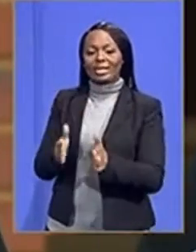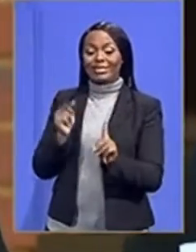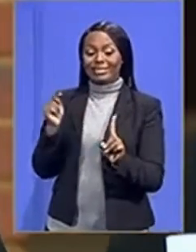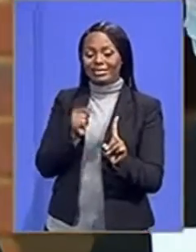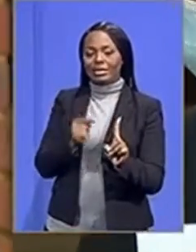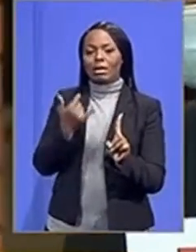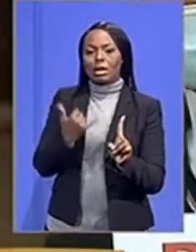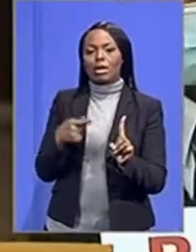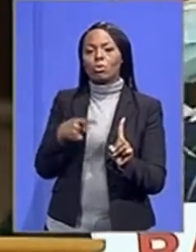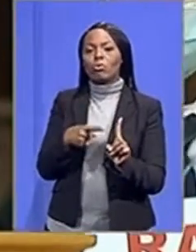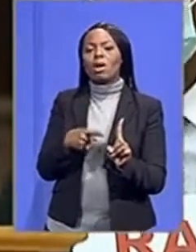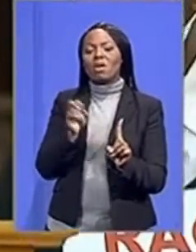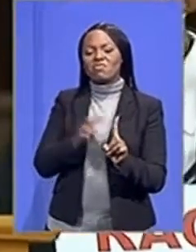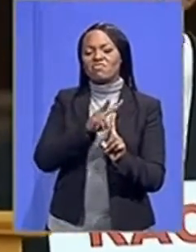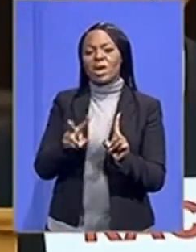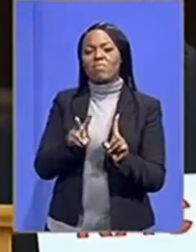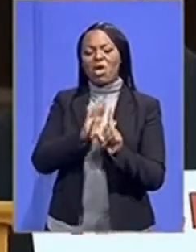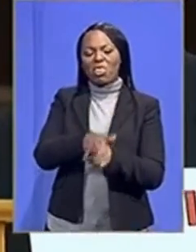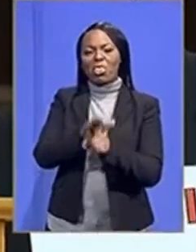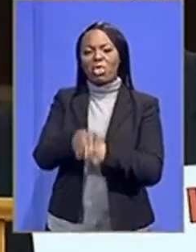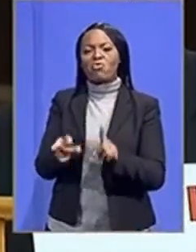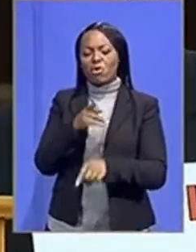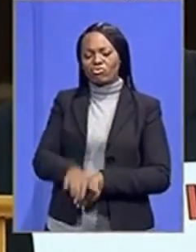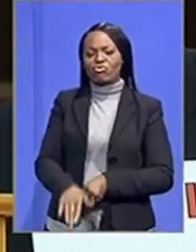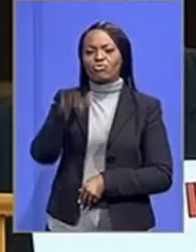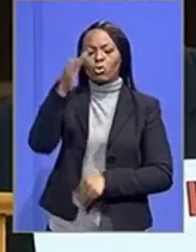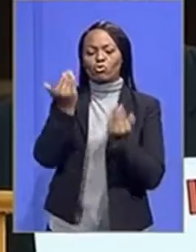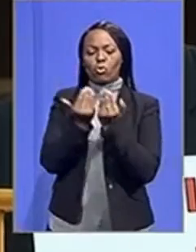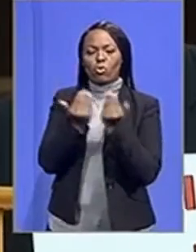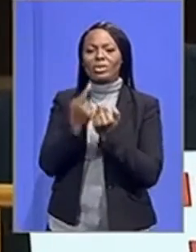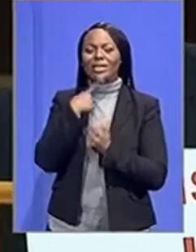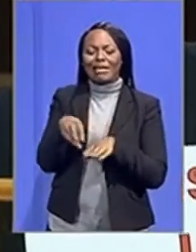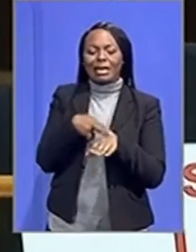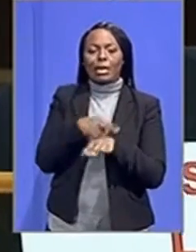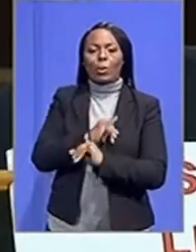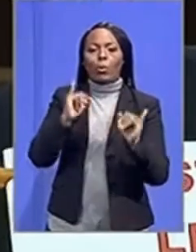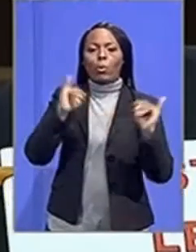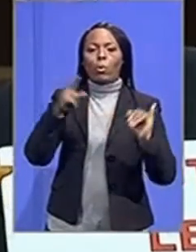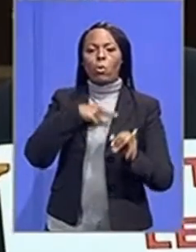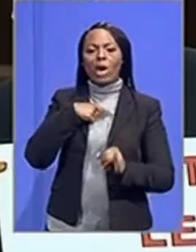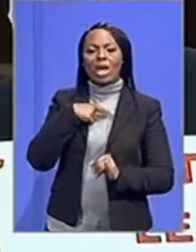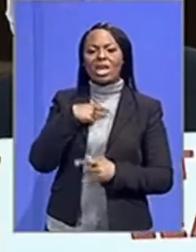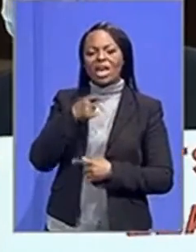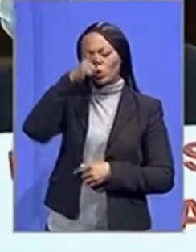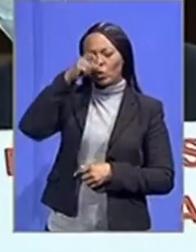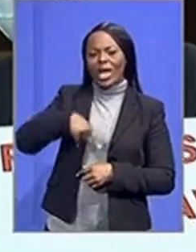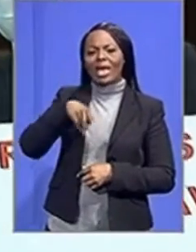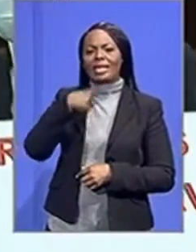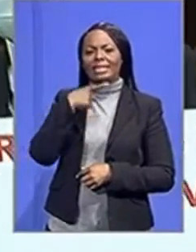kgethologanyo le semorafe go tloga bonnyaneng sekolong se o hlalosa ka moo a ile go aroga kwa ka moriri wa gagwe ka gona.